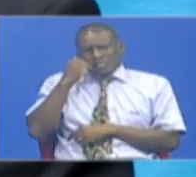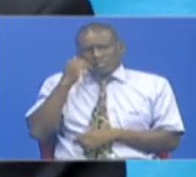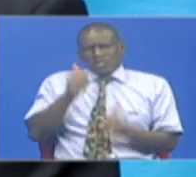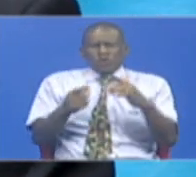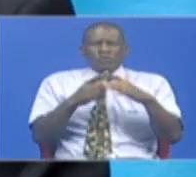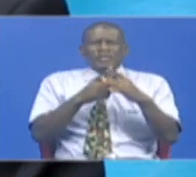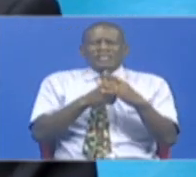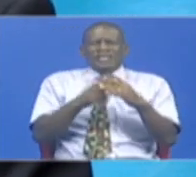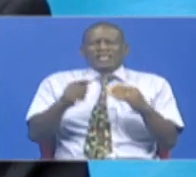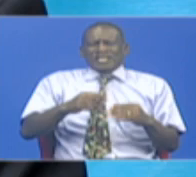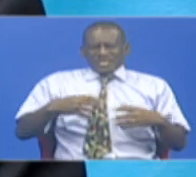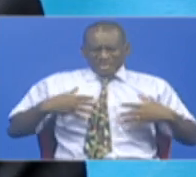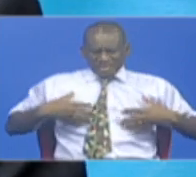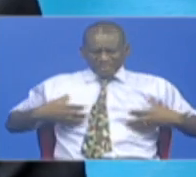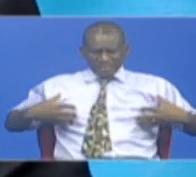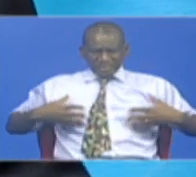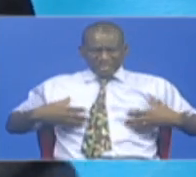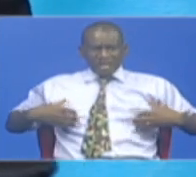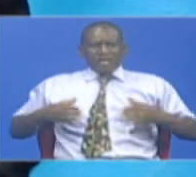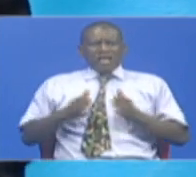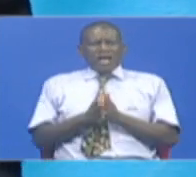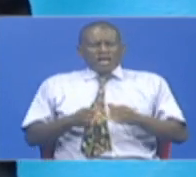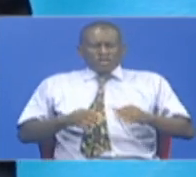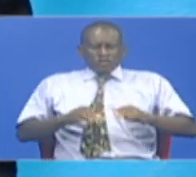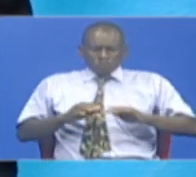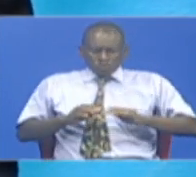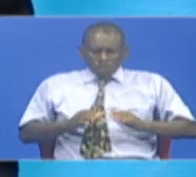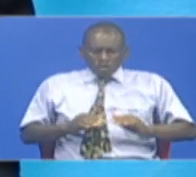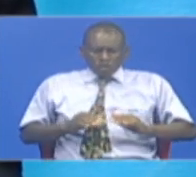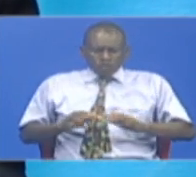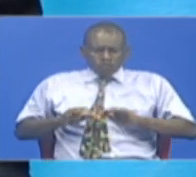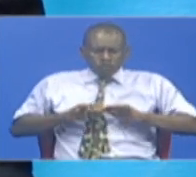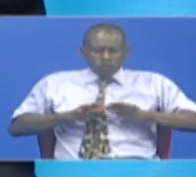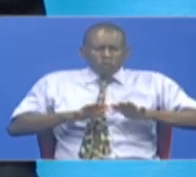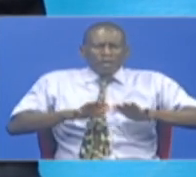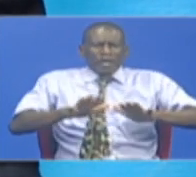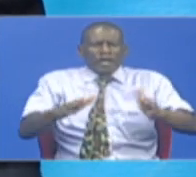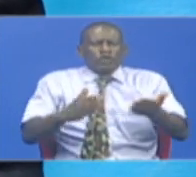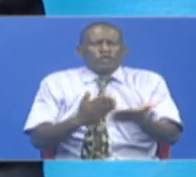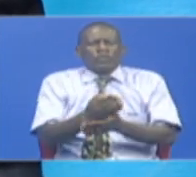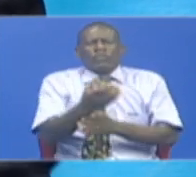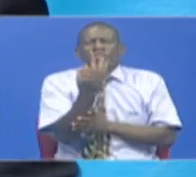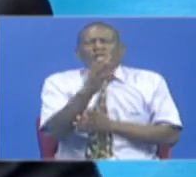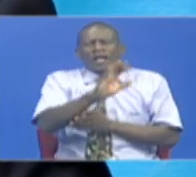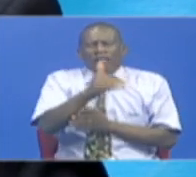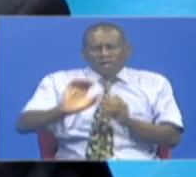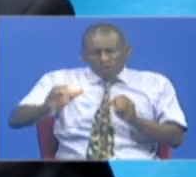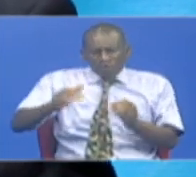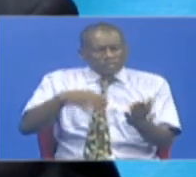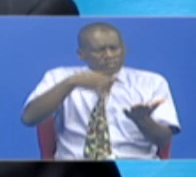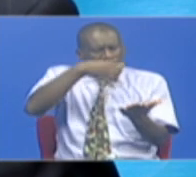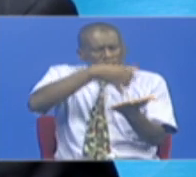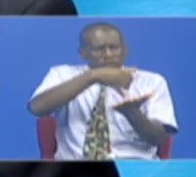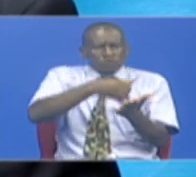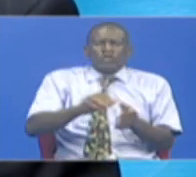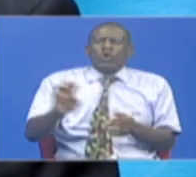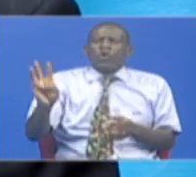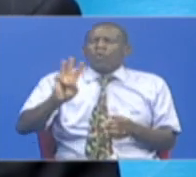in Garissa and gradually made its way through three other counties, namely